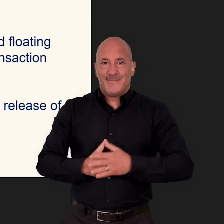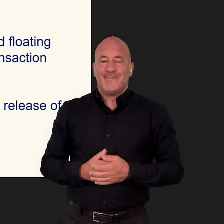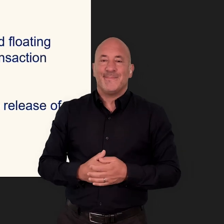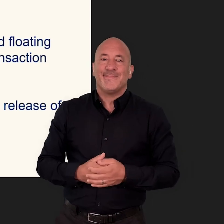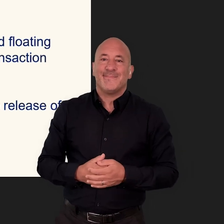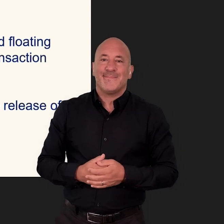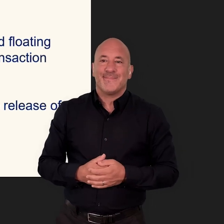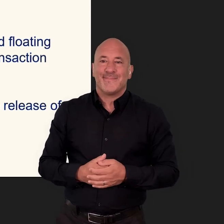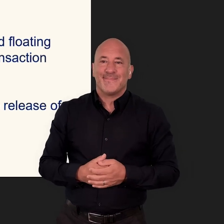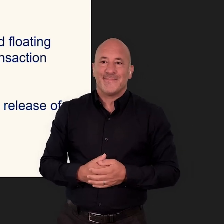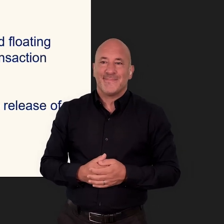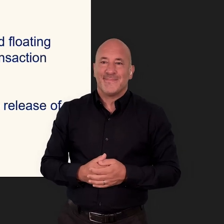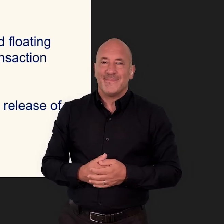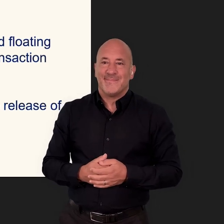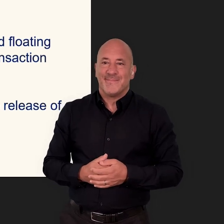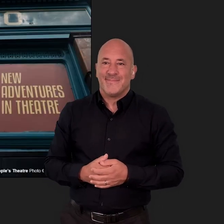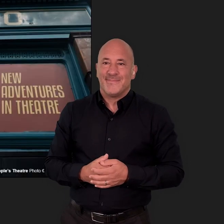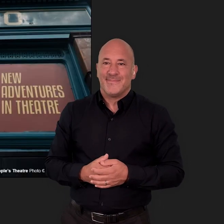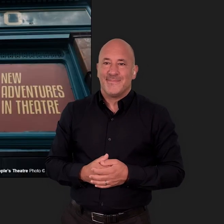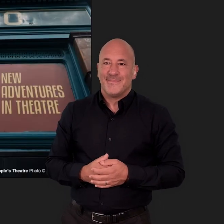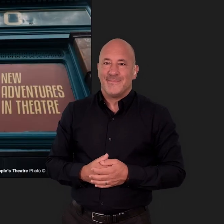completed.